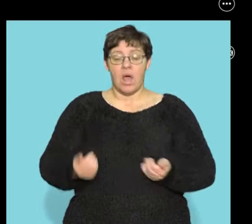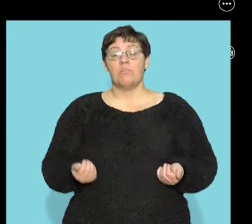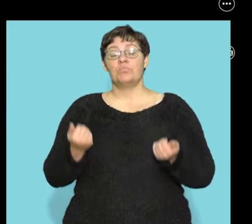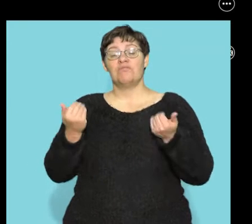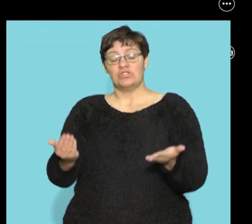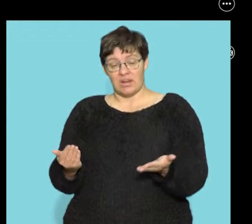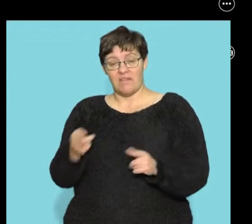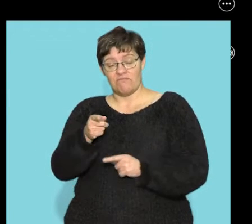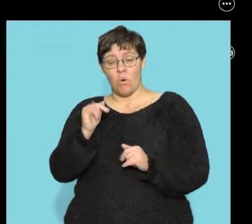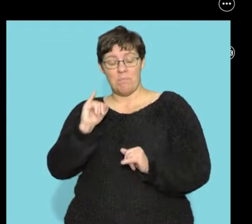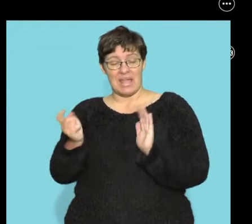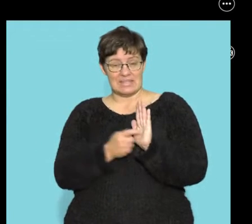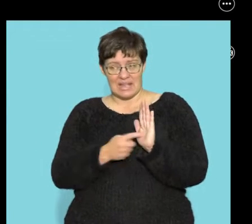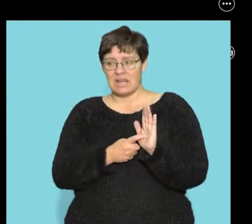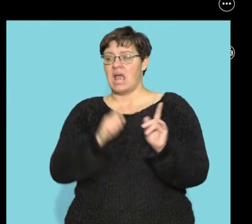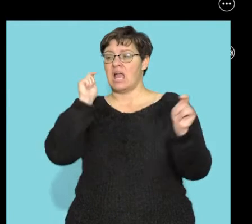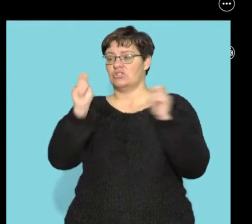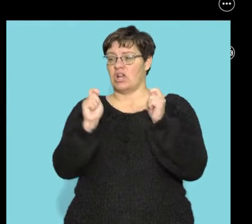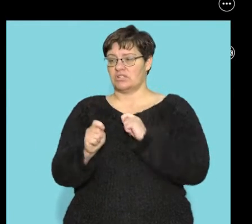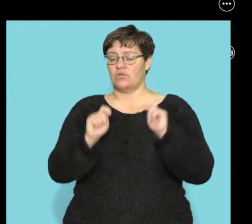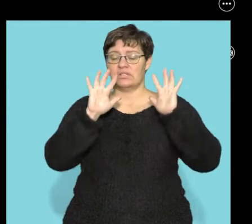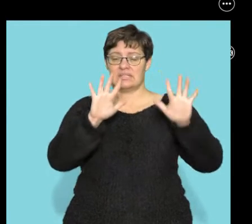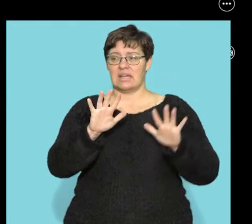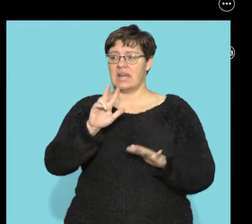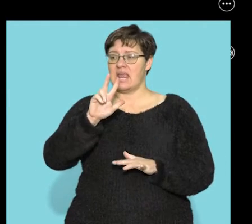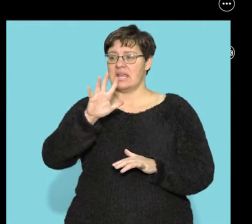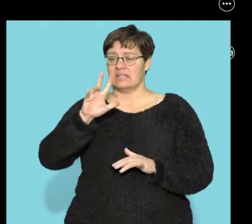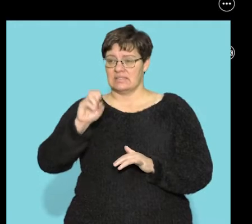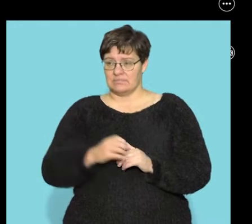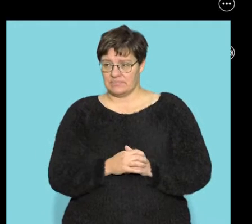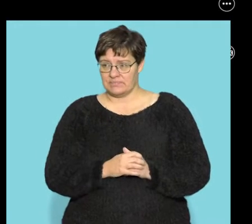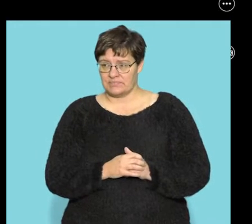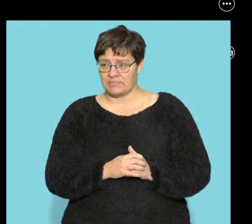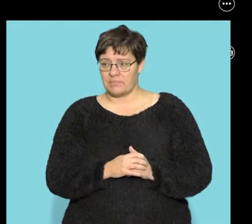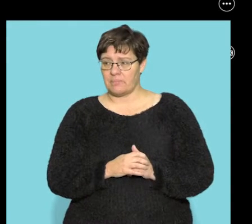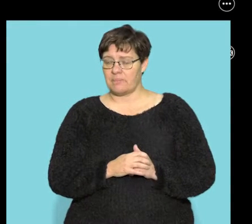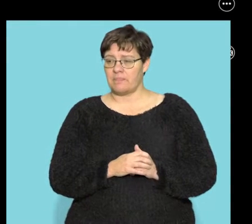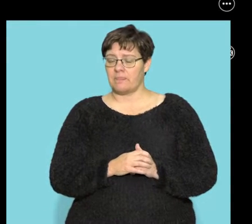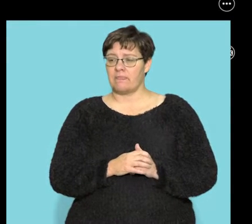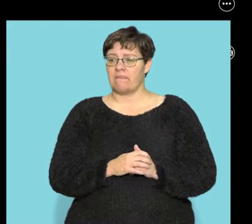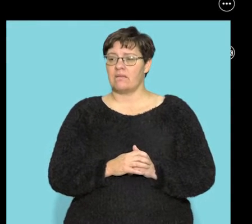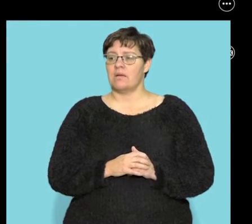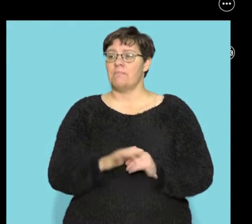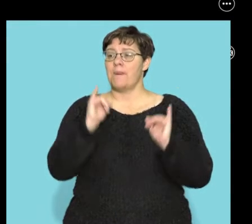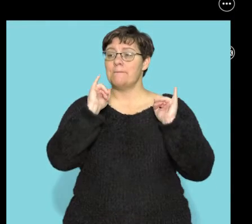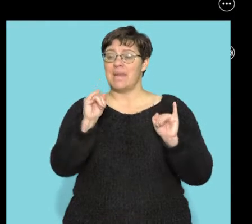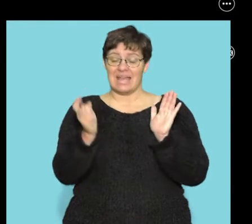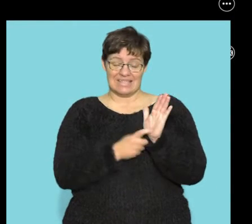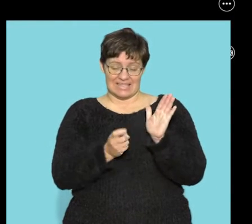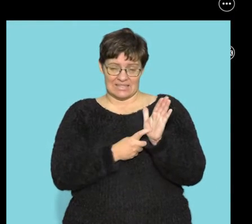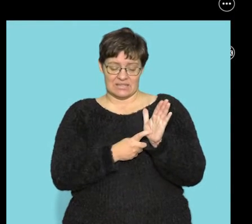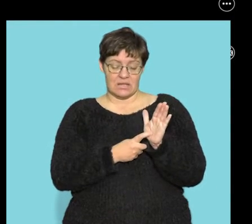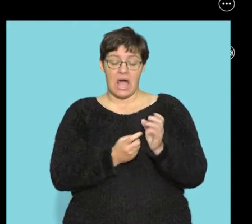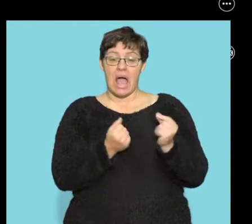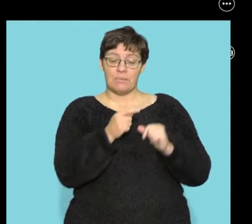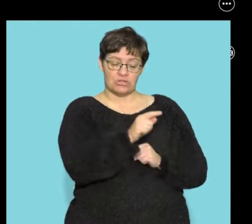provision to 10,480. So what do we do here? We start off by saying, in my bad debts, start off